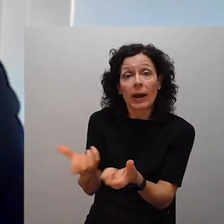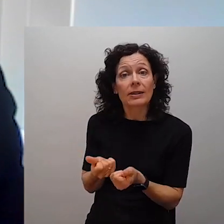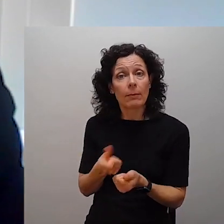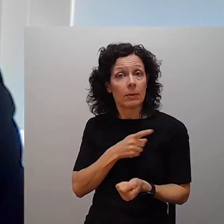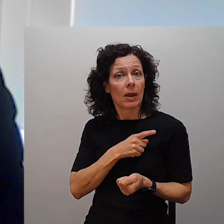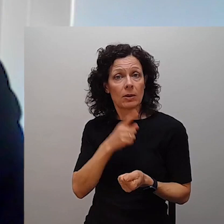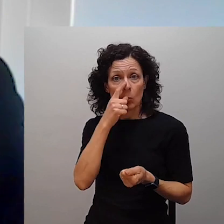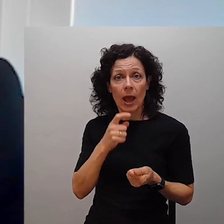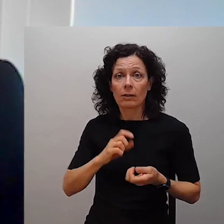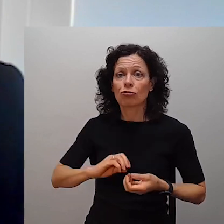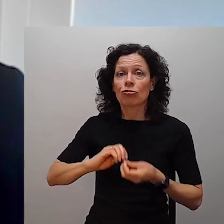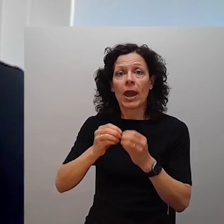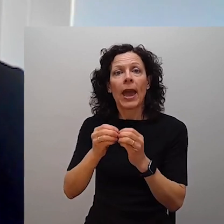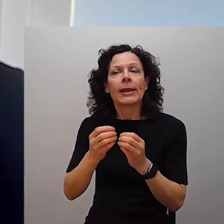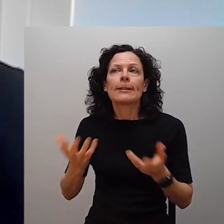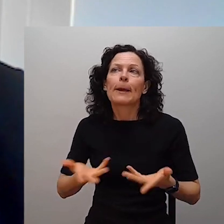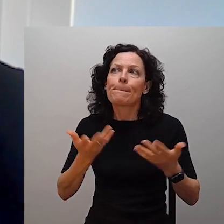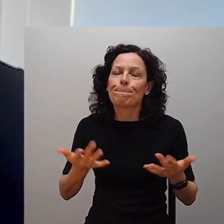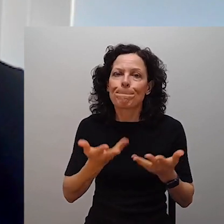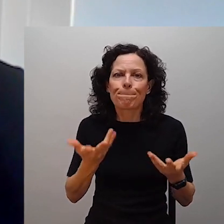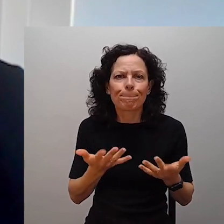because then we can create these